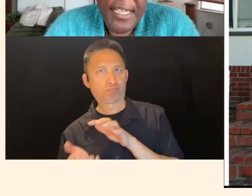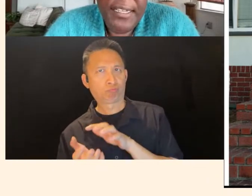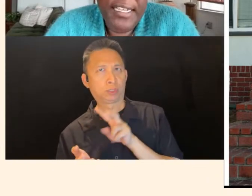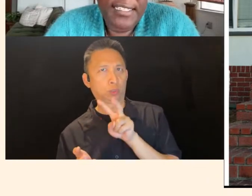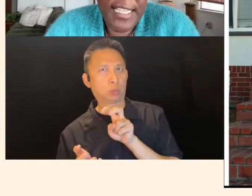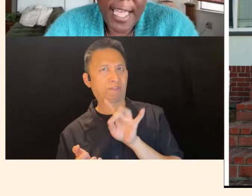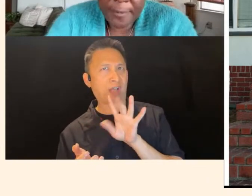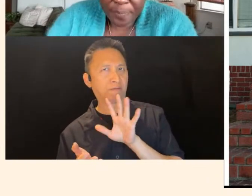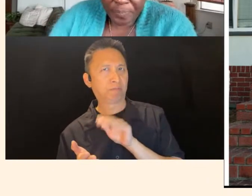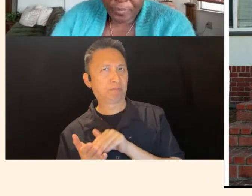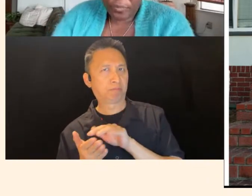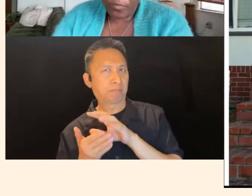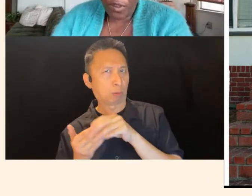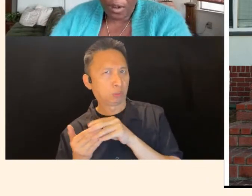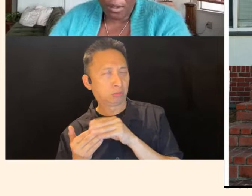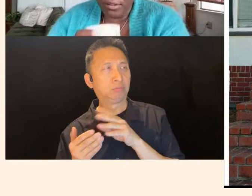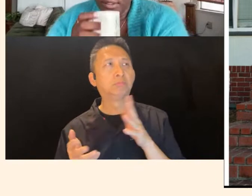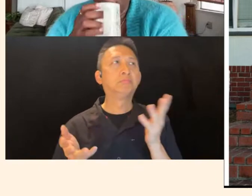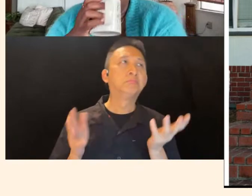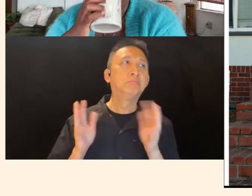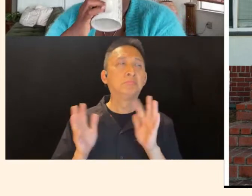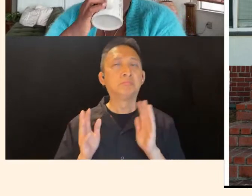field, is that,